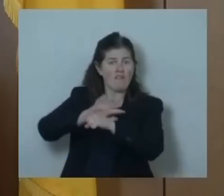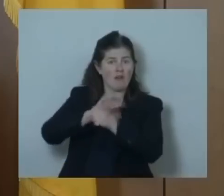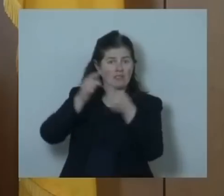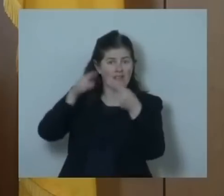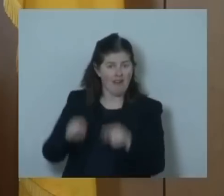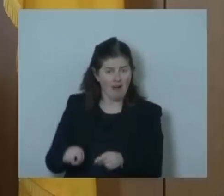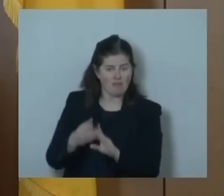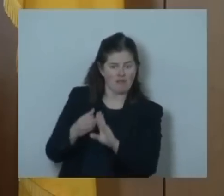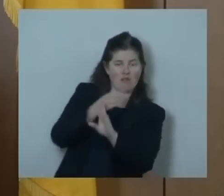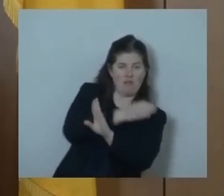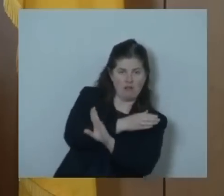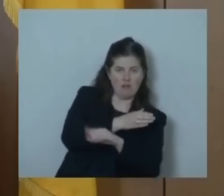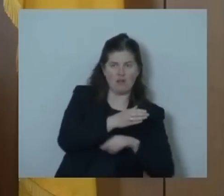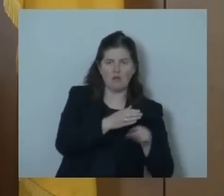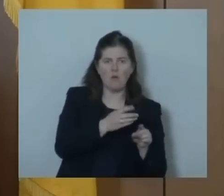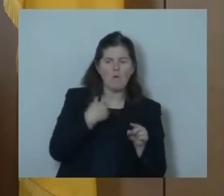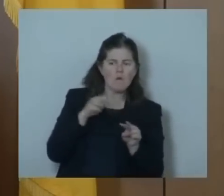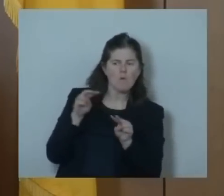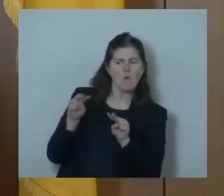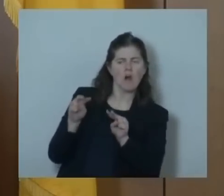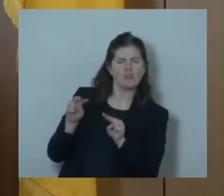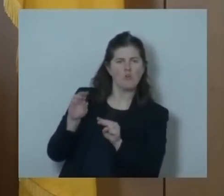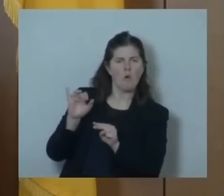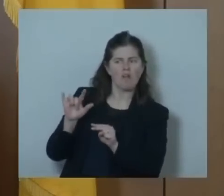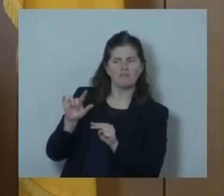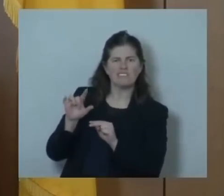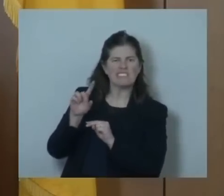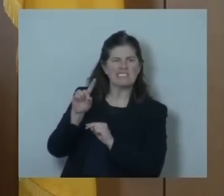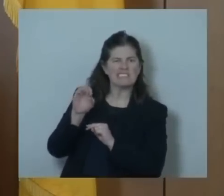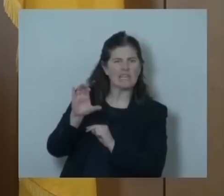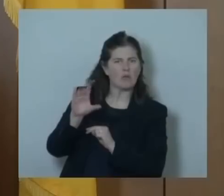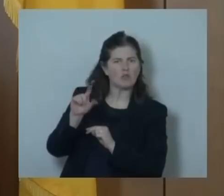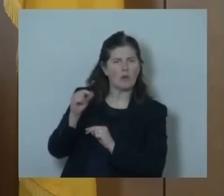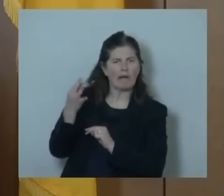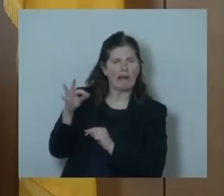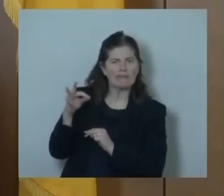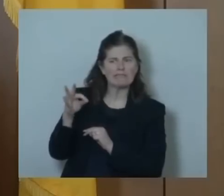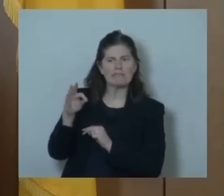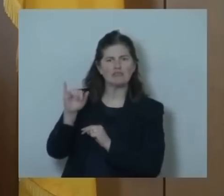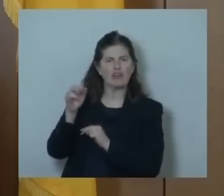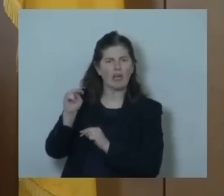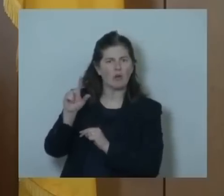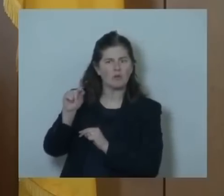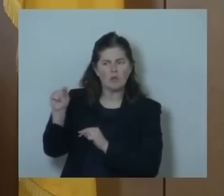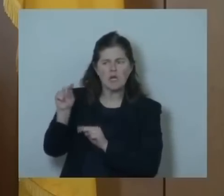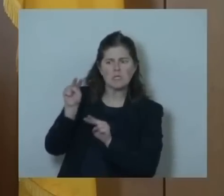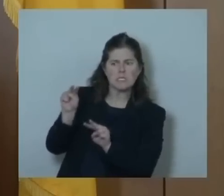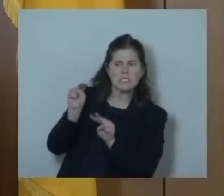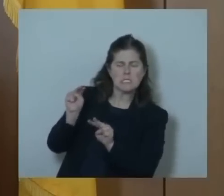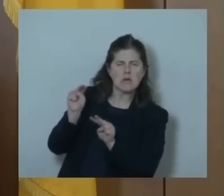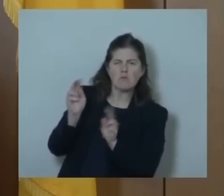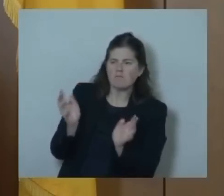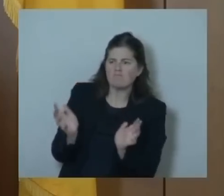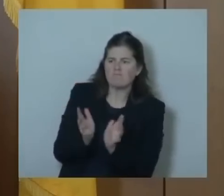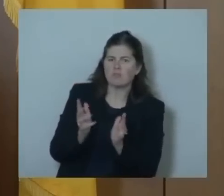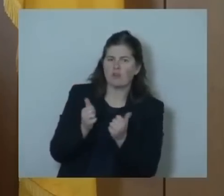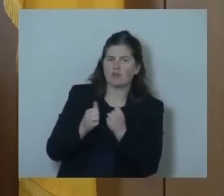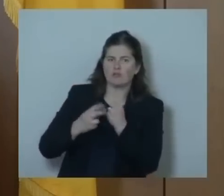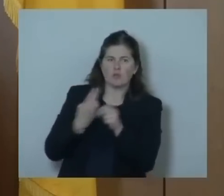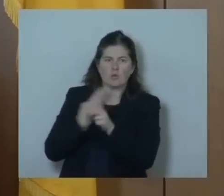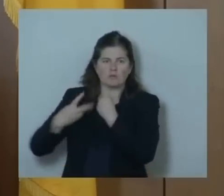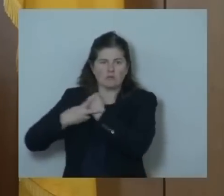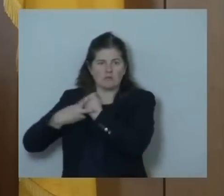in the United States, but we were watching it in December and January in the economic aspects. We pushed hard for reserves.